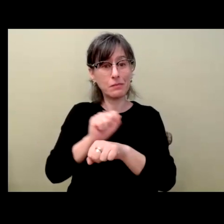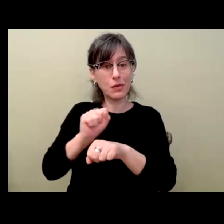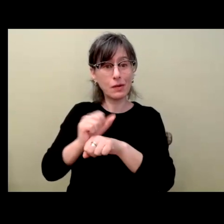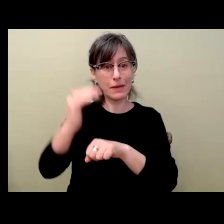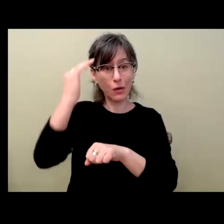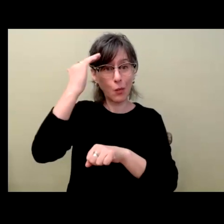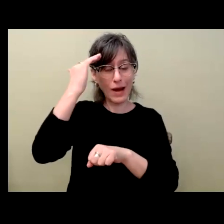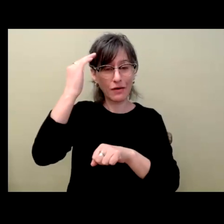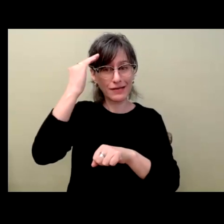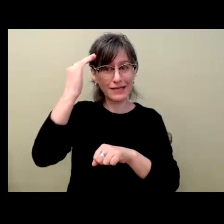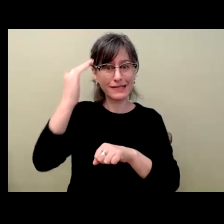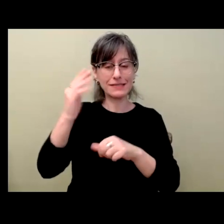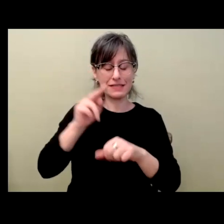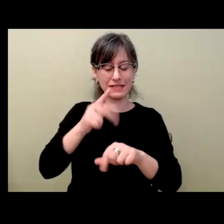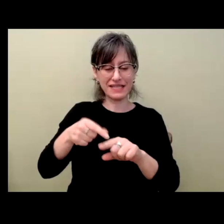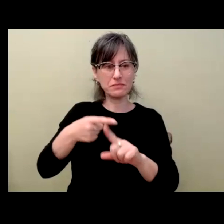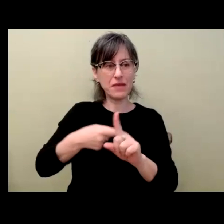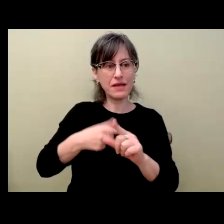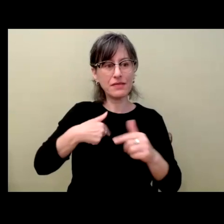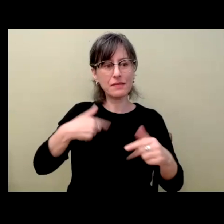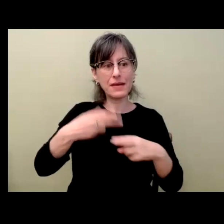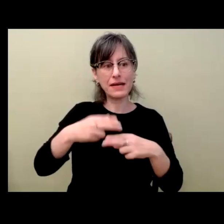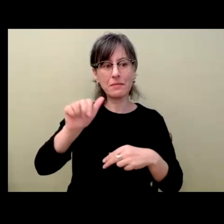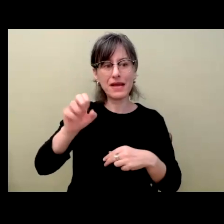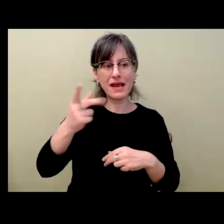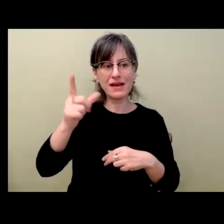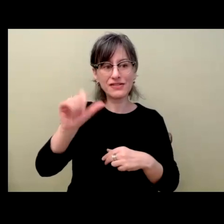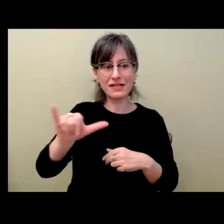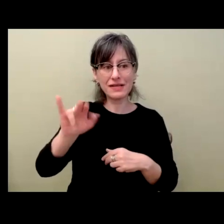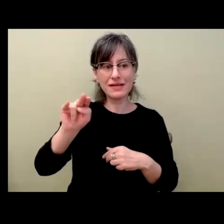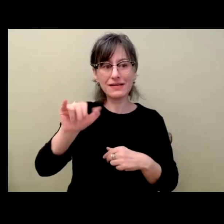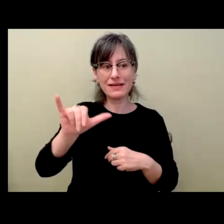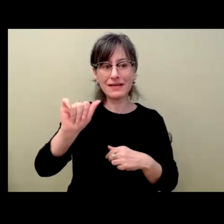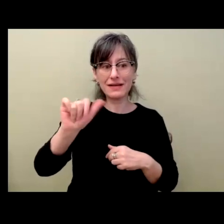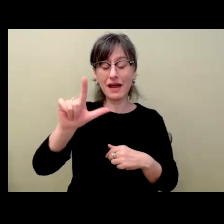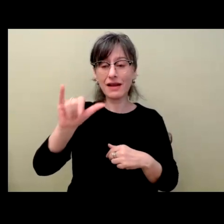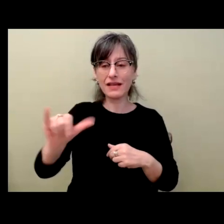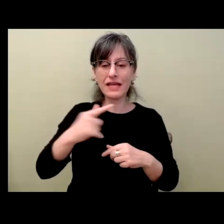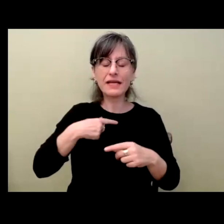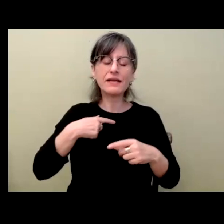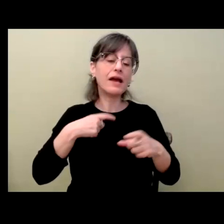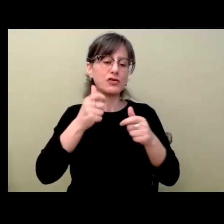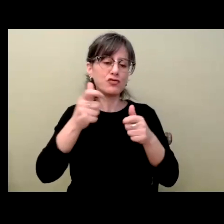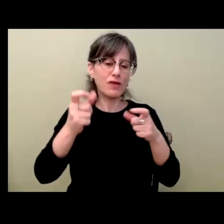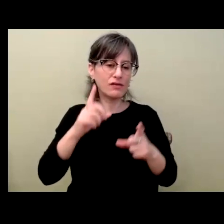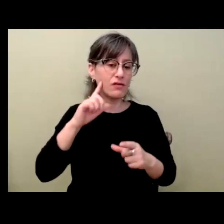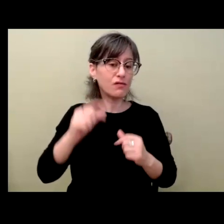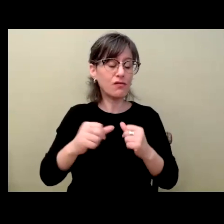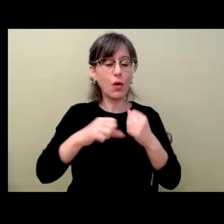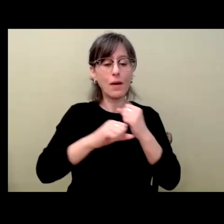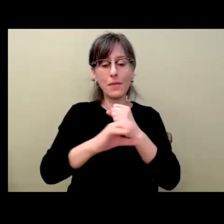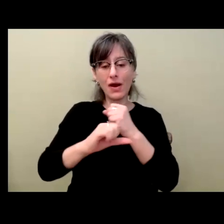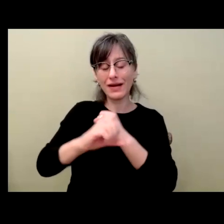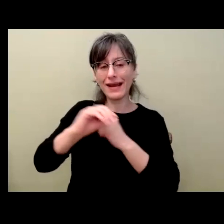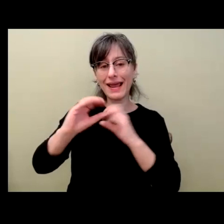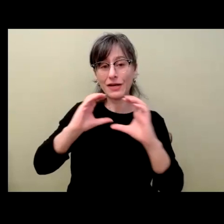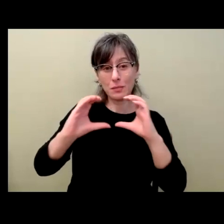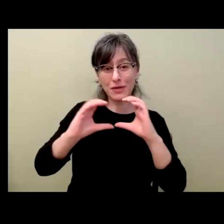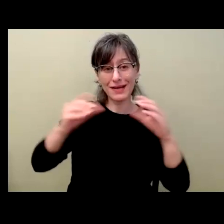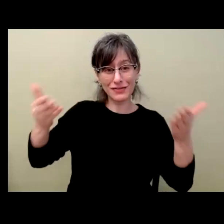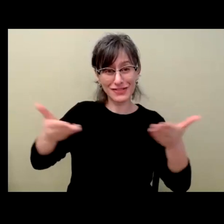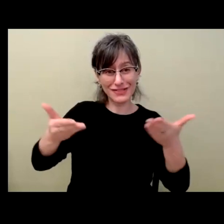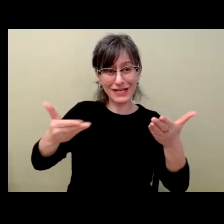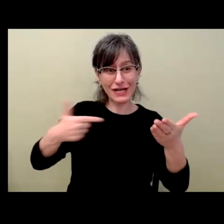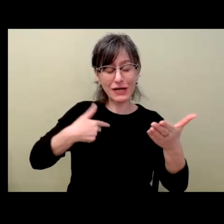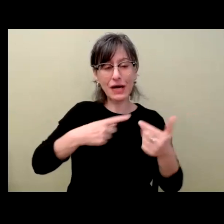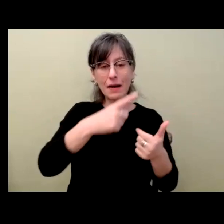To begin, I am Ashley Nyale. I'm the Senior Director of Marketing and Communications here at RespectAbility. I'm a